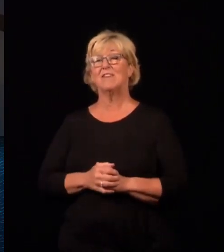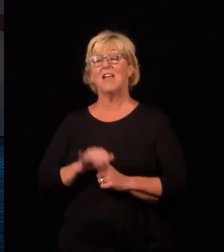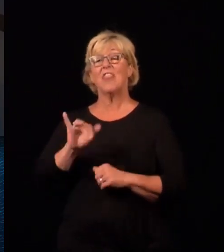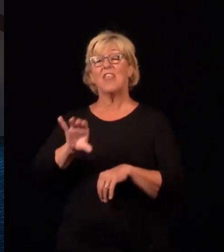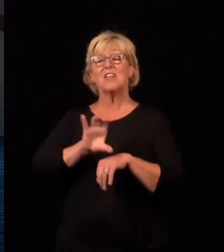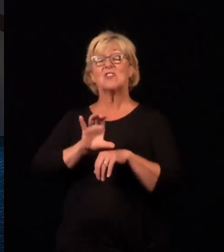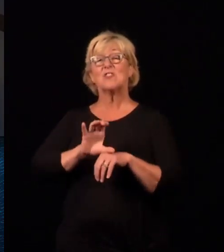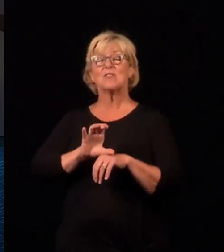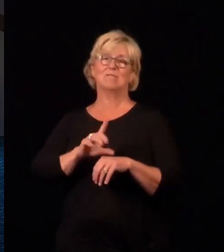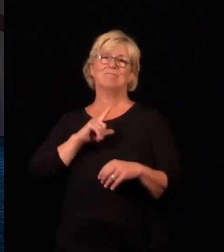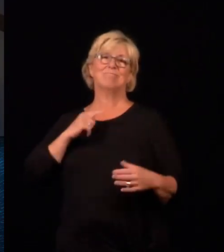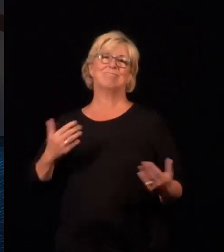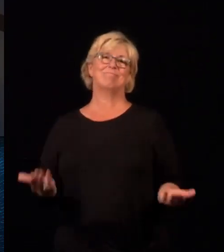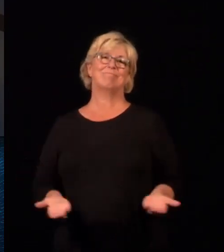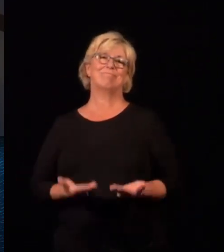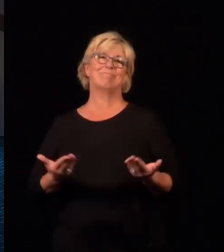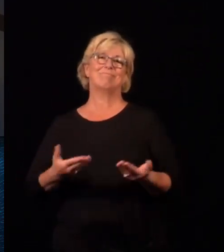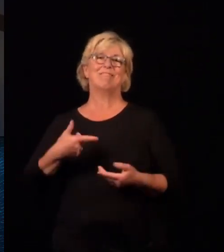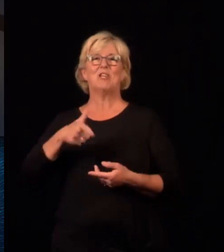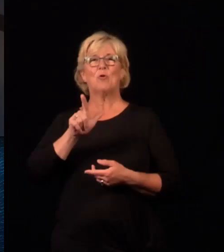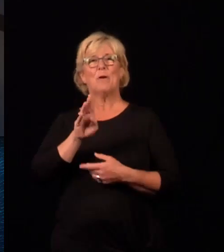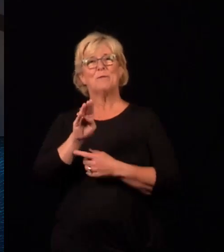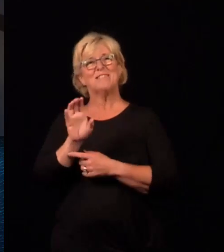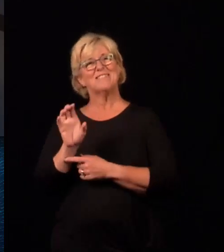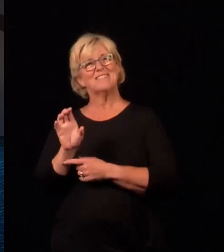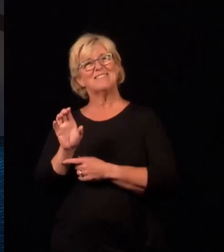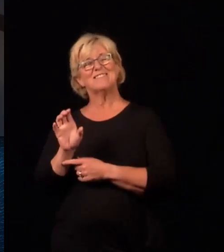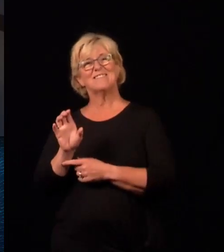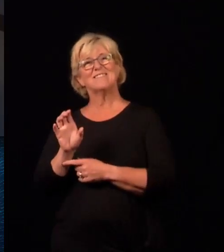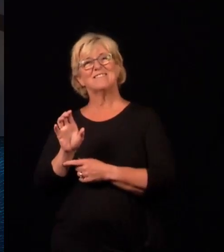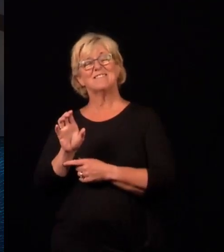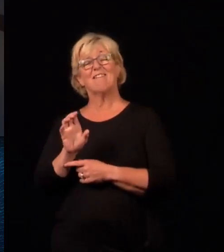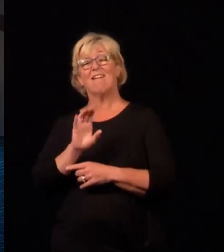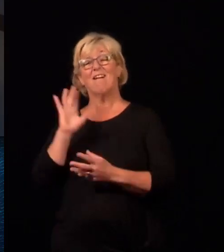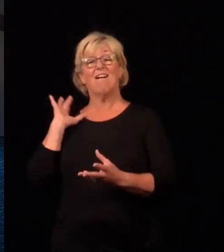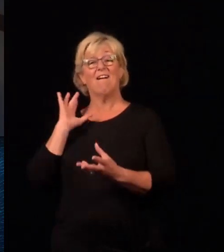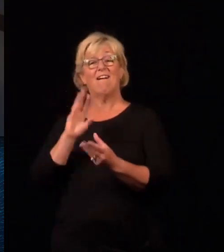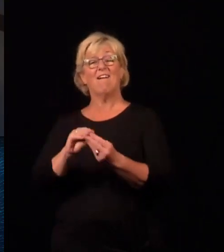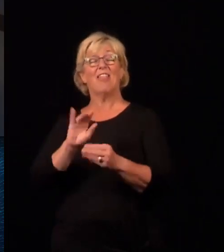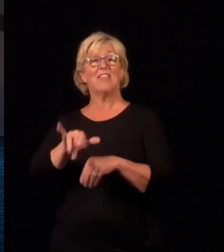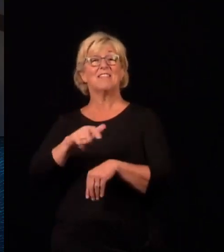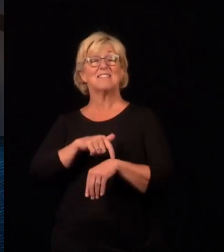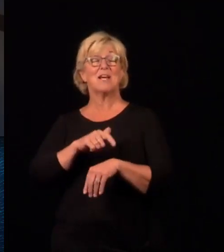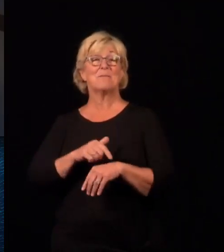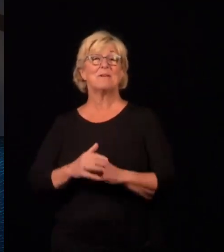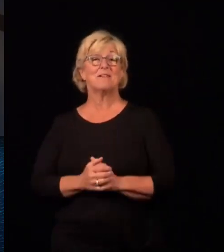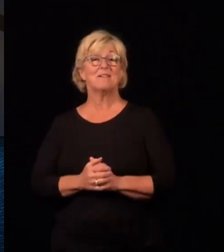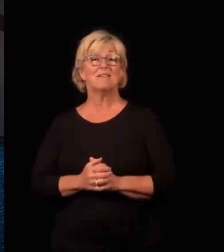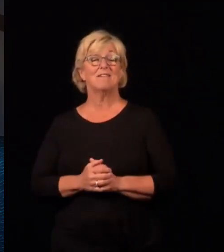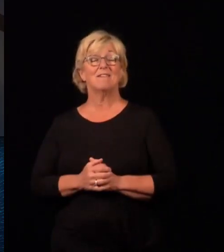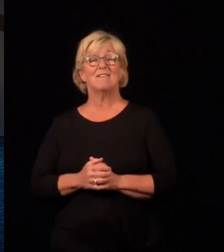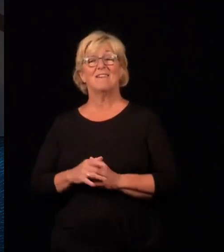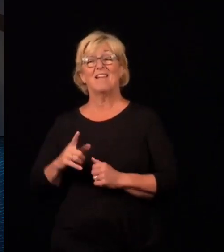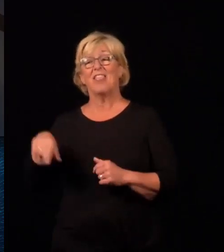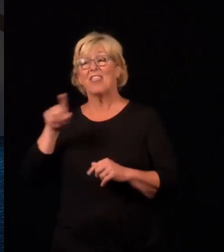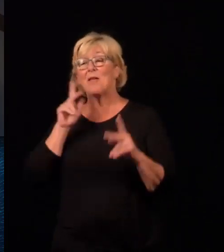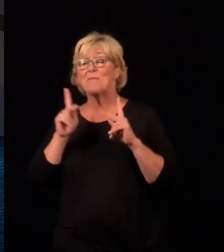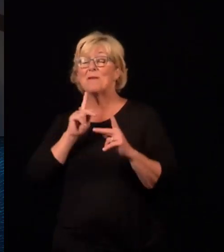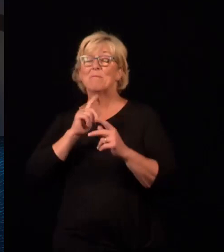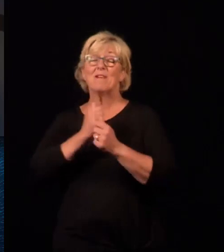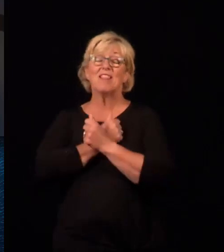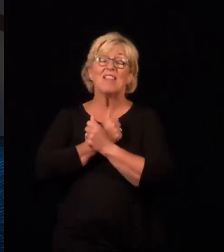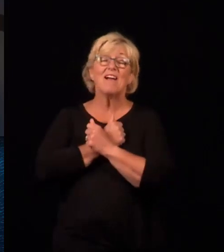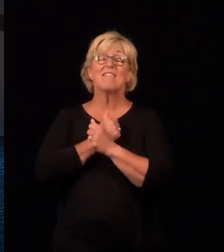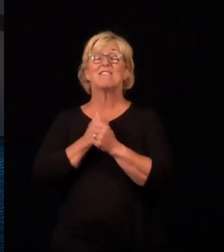That church was right here, Quail Lakes Baptist, and all this time, they've been loving me and walking with